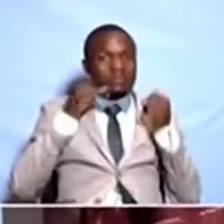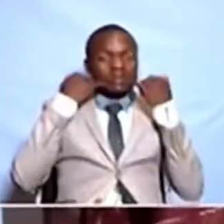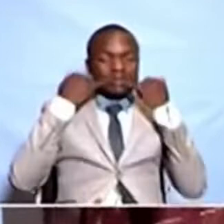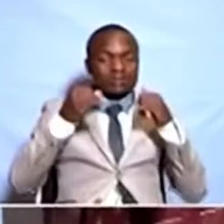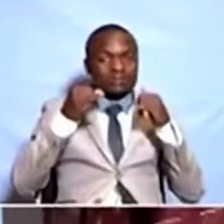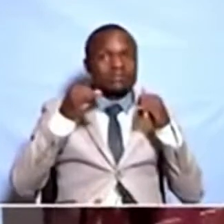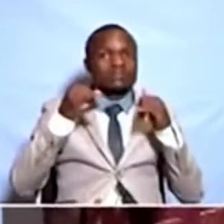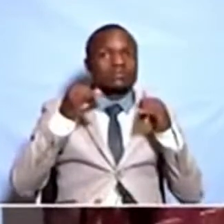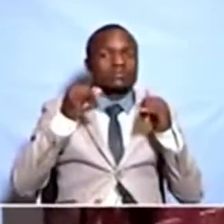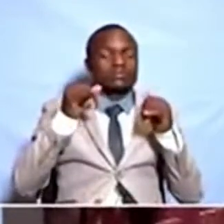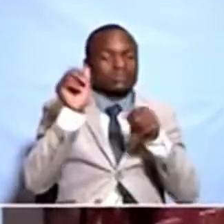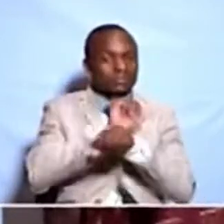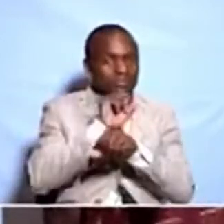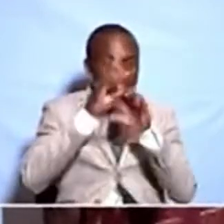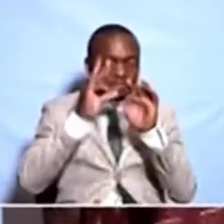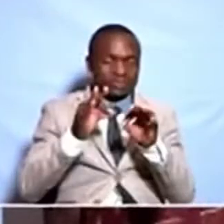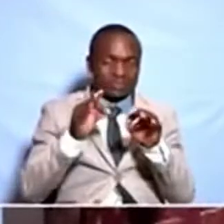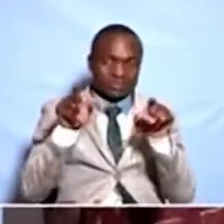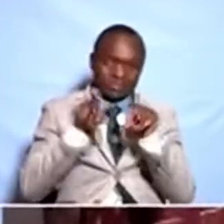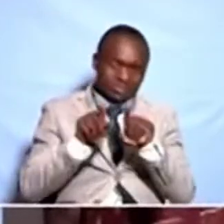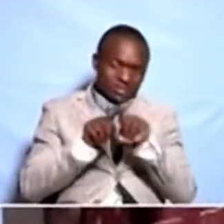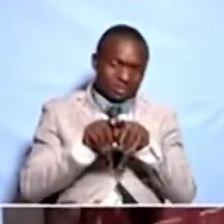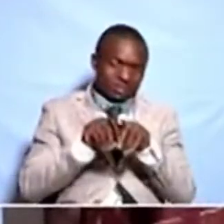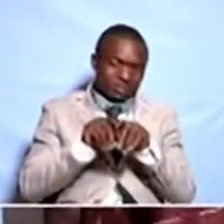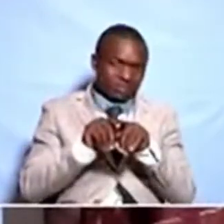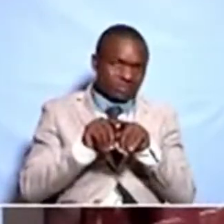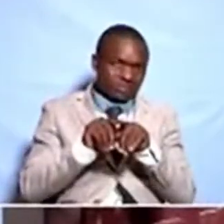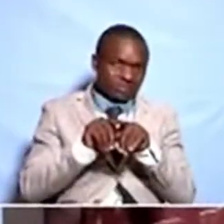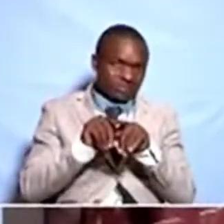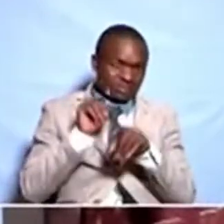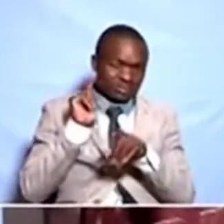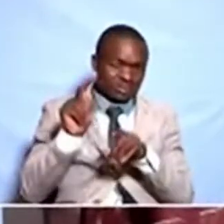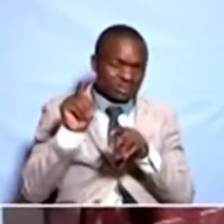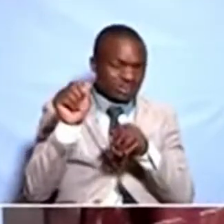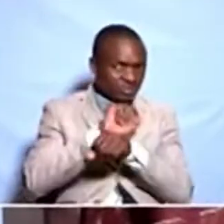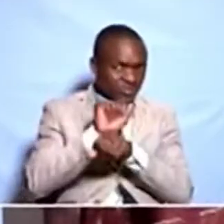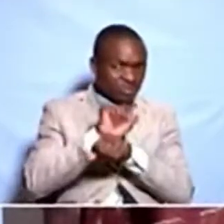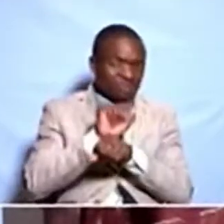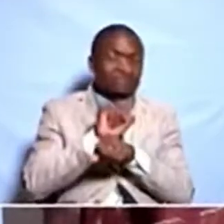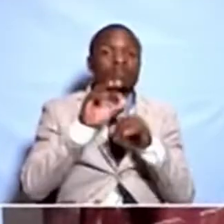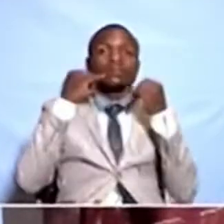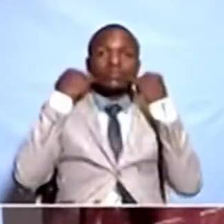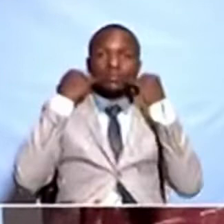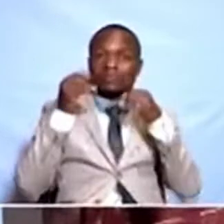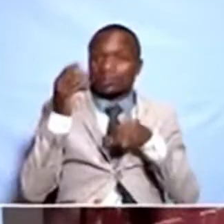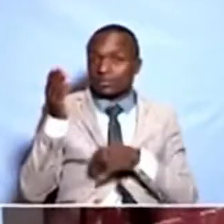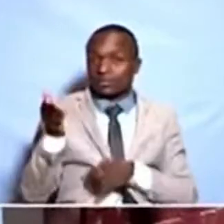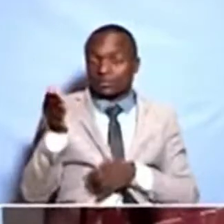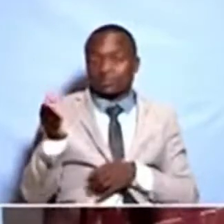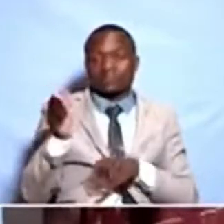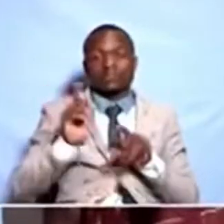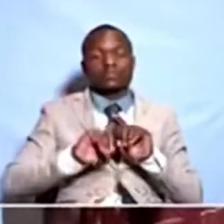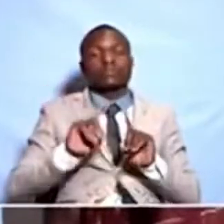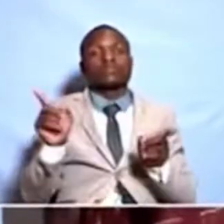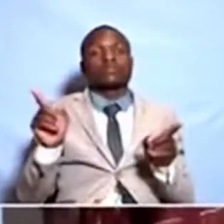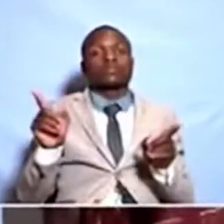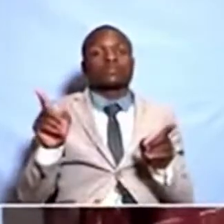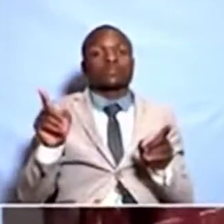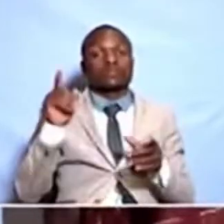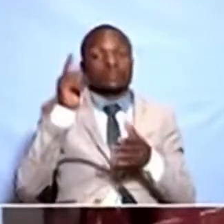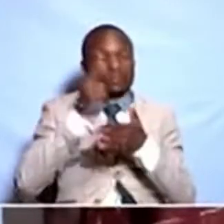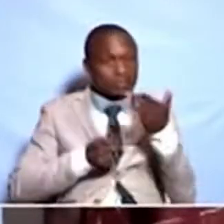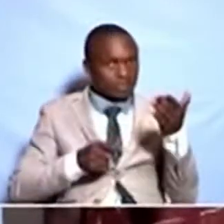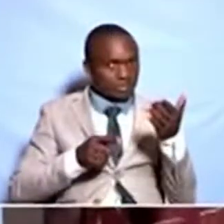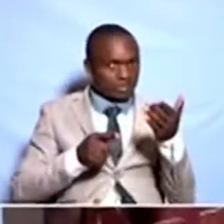vehicle. Exactly. And it is at that point that we would not say, no, this vehicle, the details that are on that vehicle are different from what is on